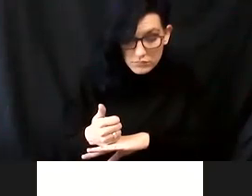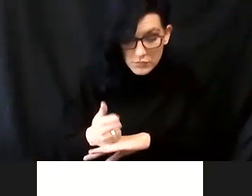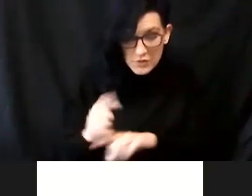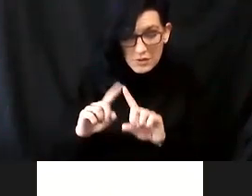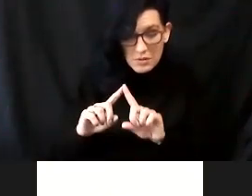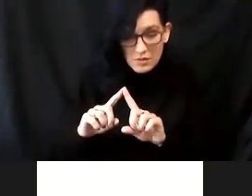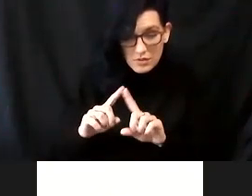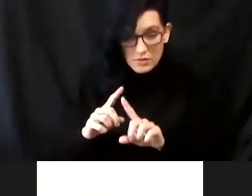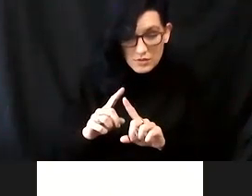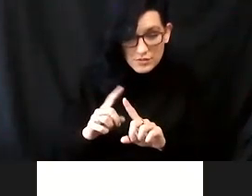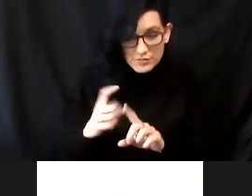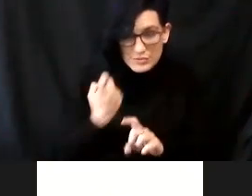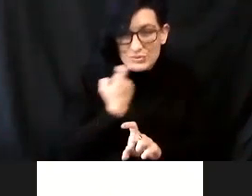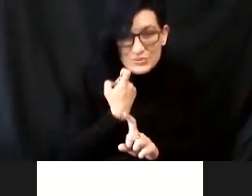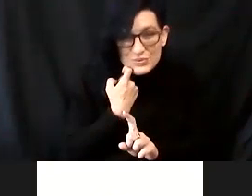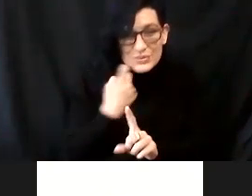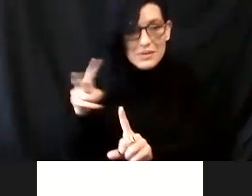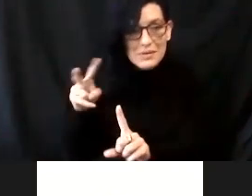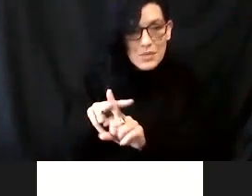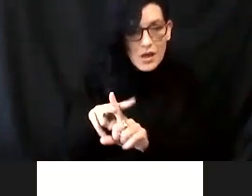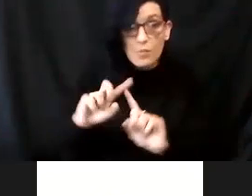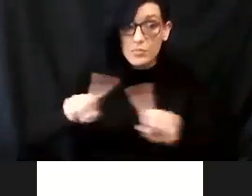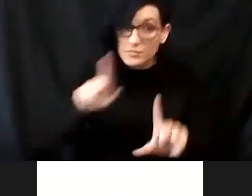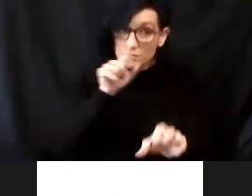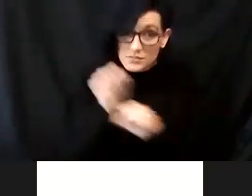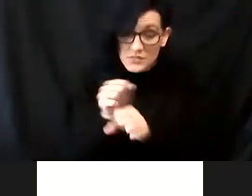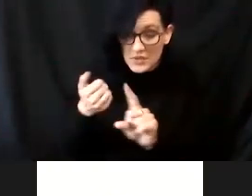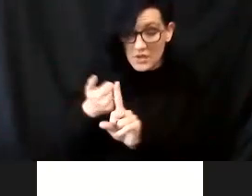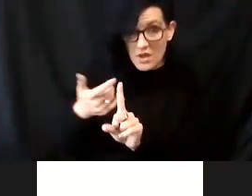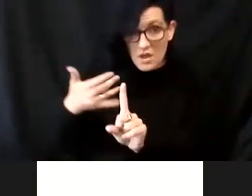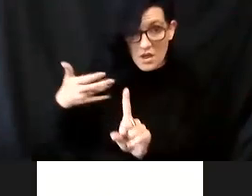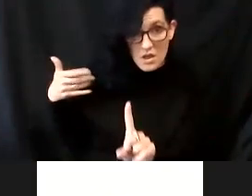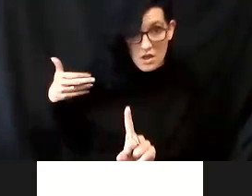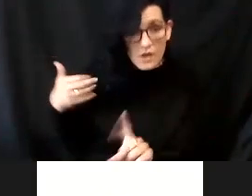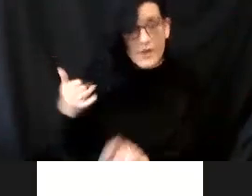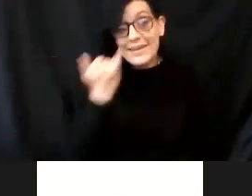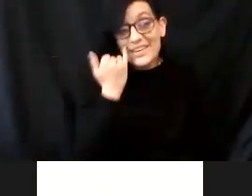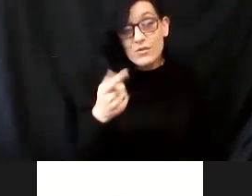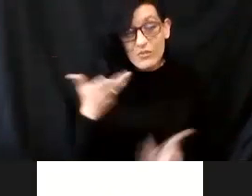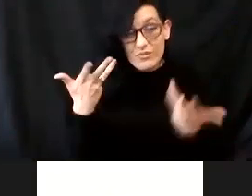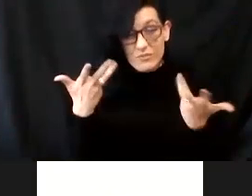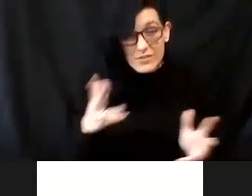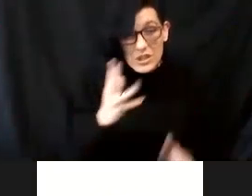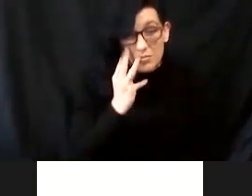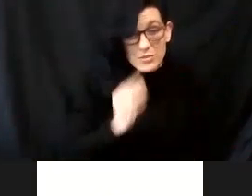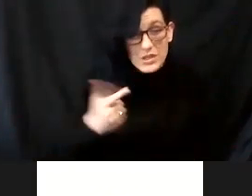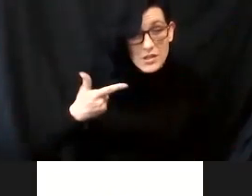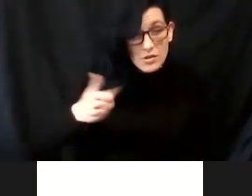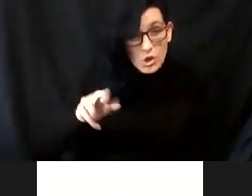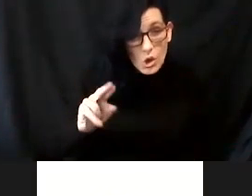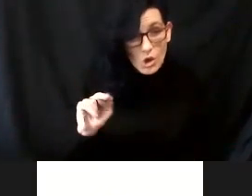little bit. So if you already had funds garnished after March